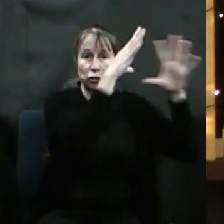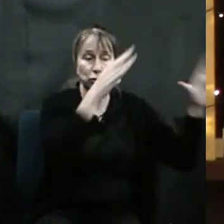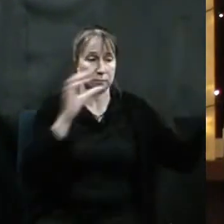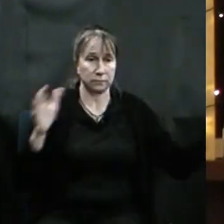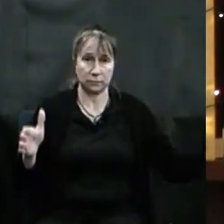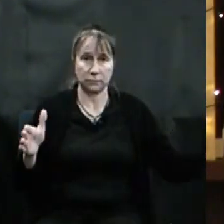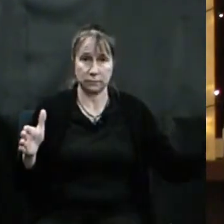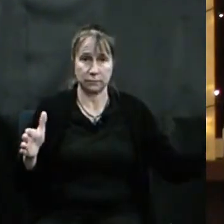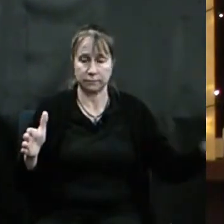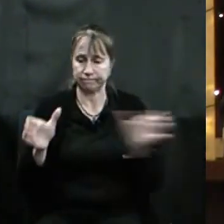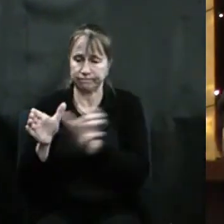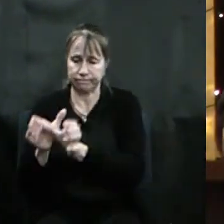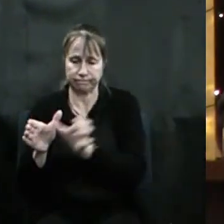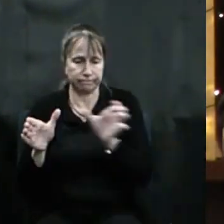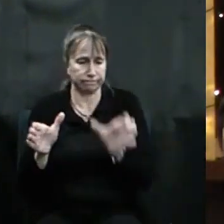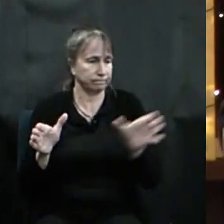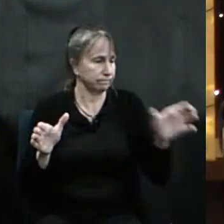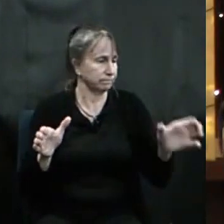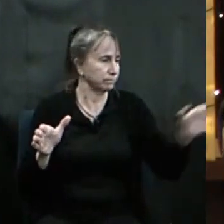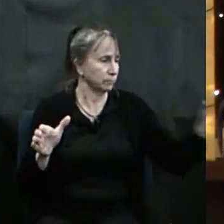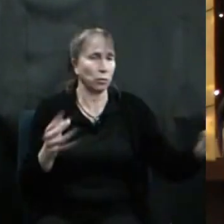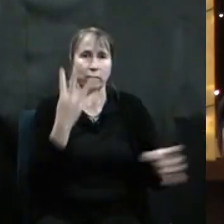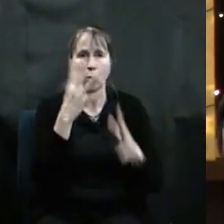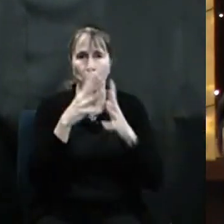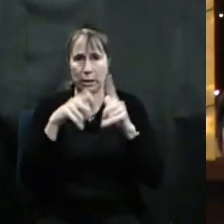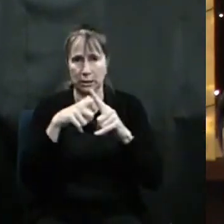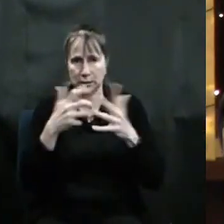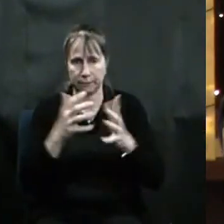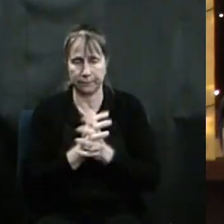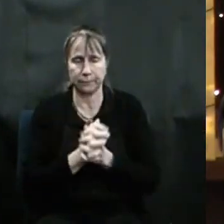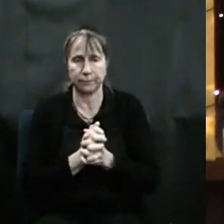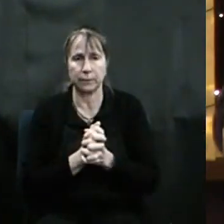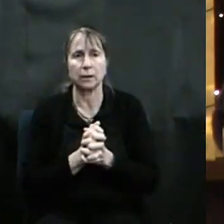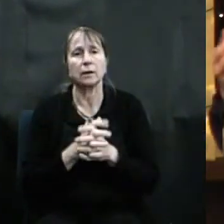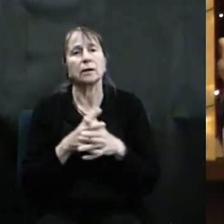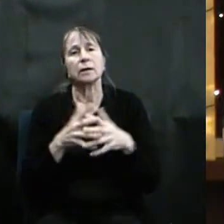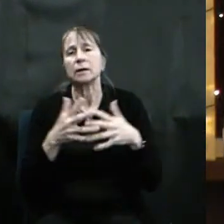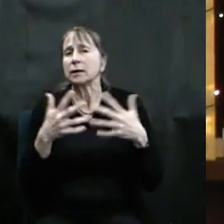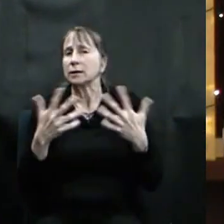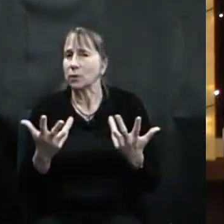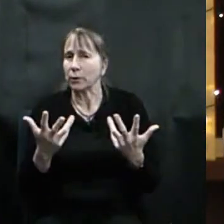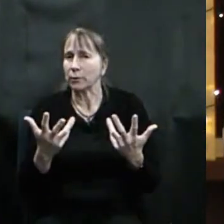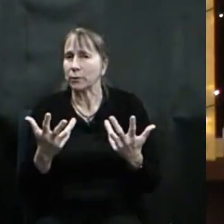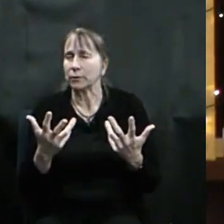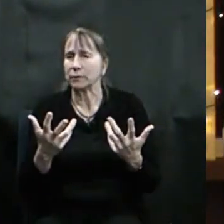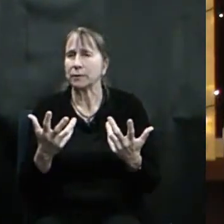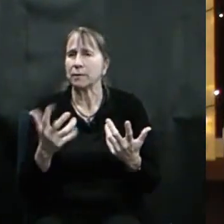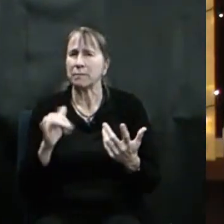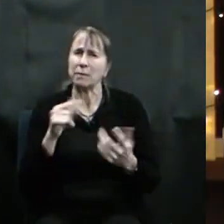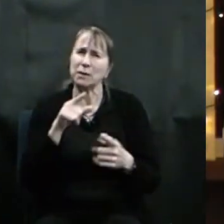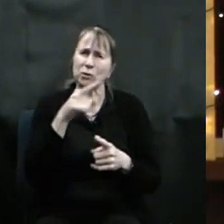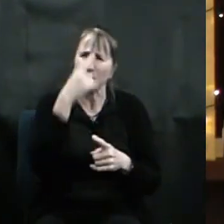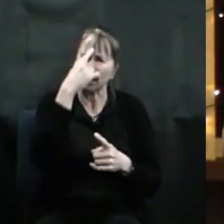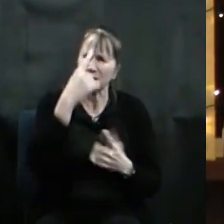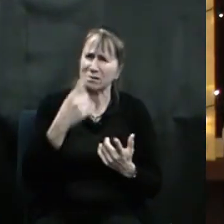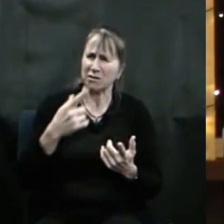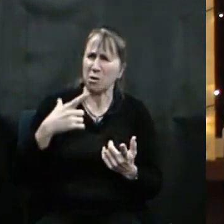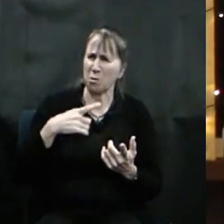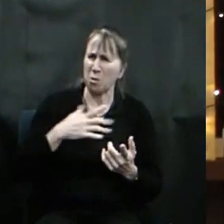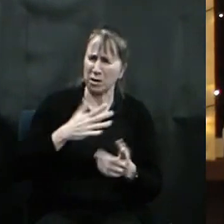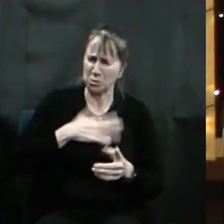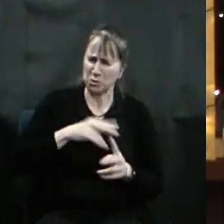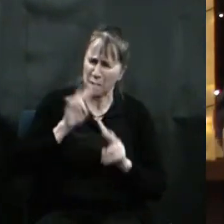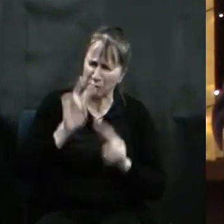48. Well, that's the background. And you might ask, why do you want to go back there? Why do you want to look